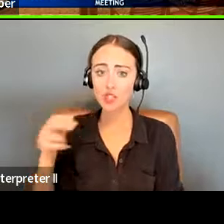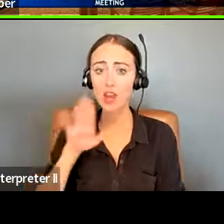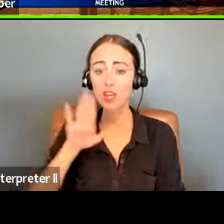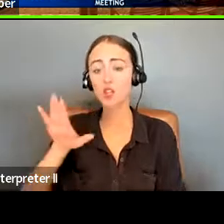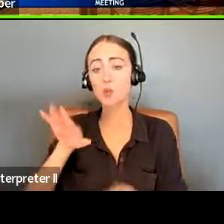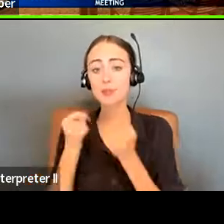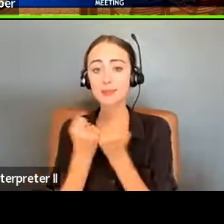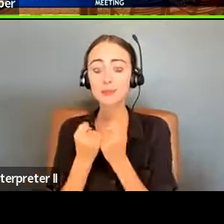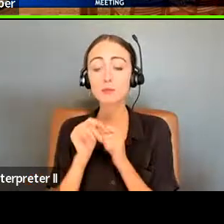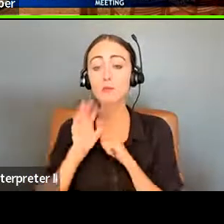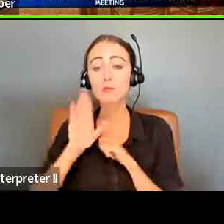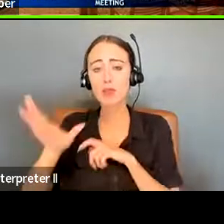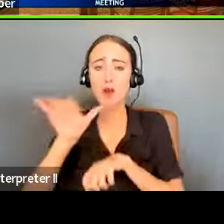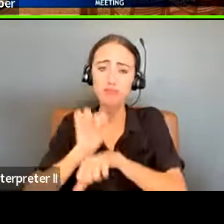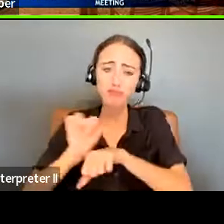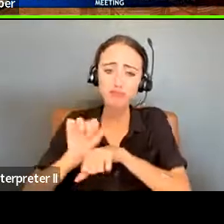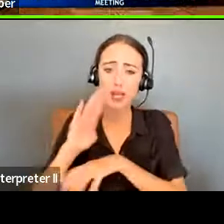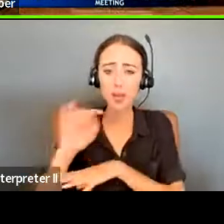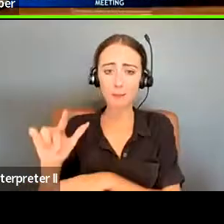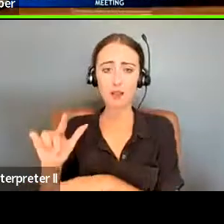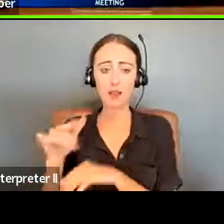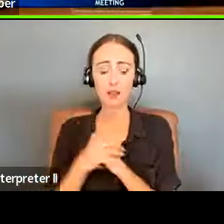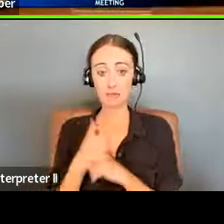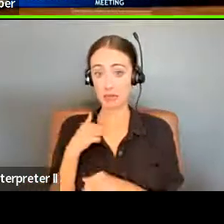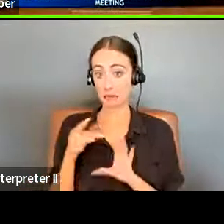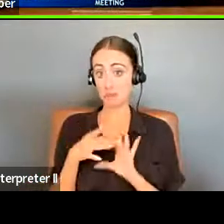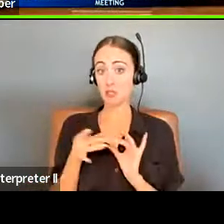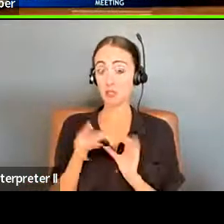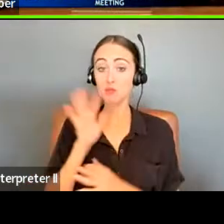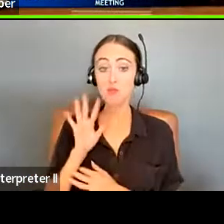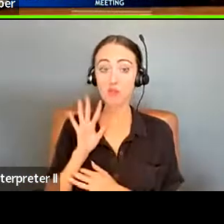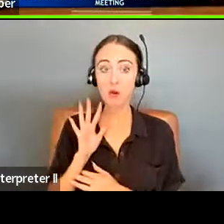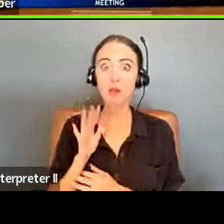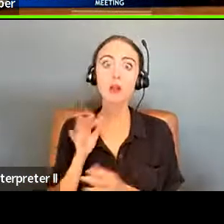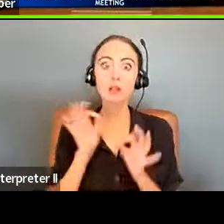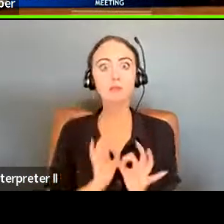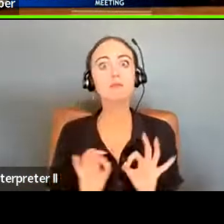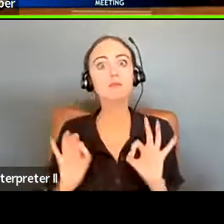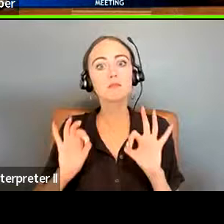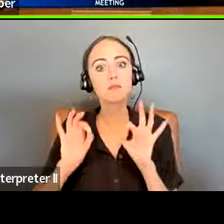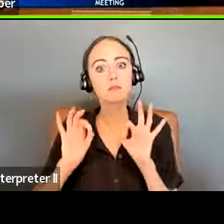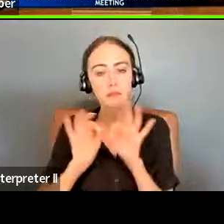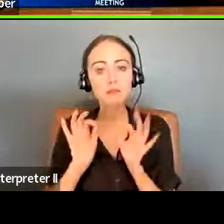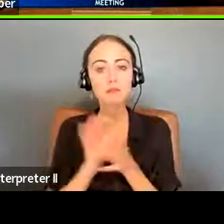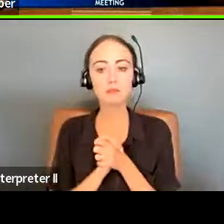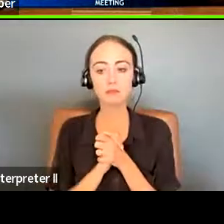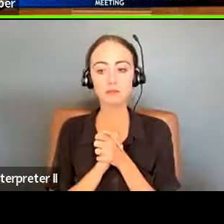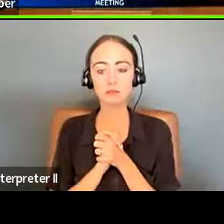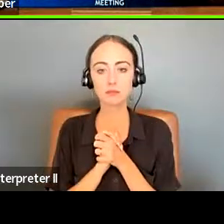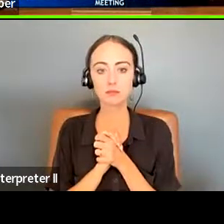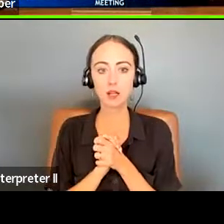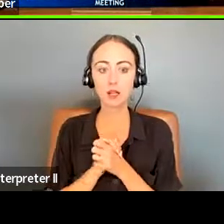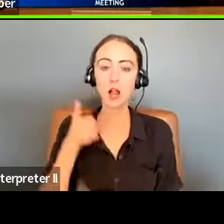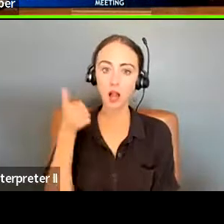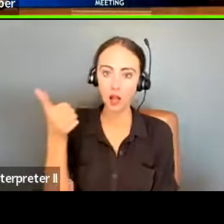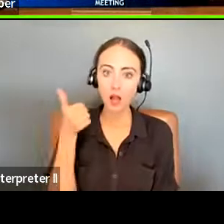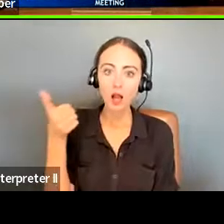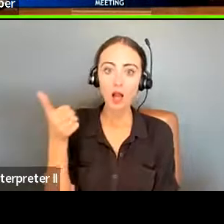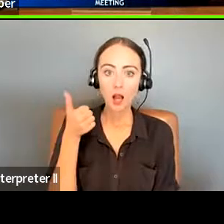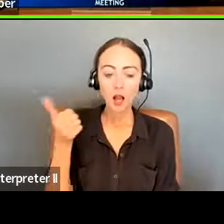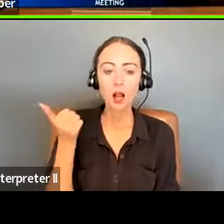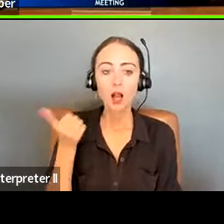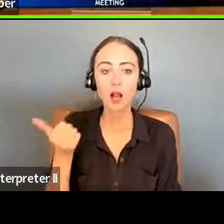team for their work on the bill. As I mentioned earlier, it is so important as the commuting habits of